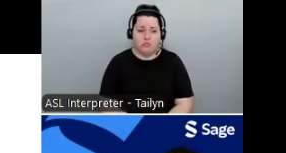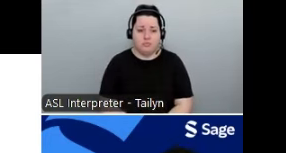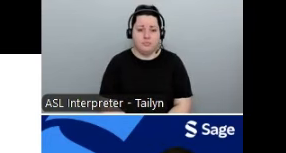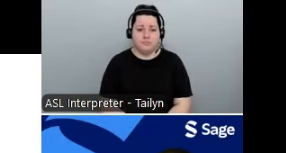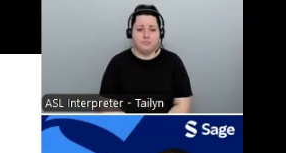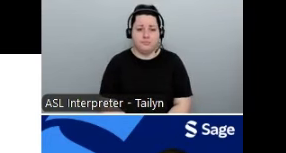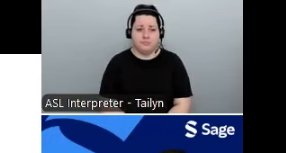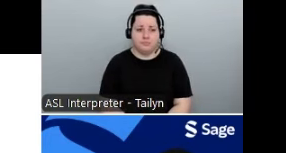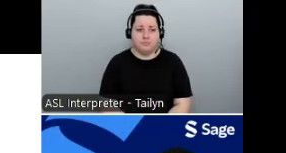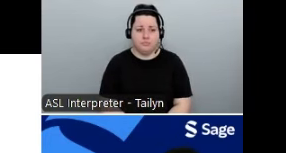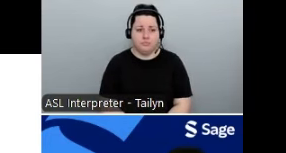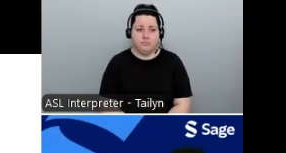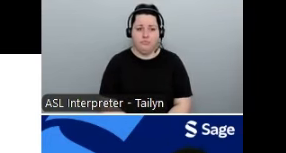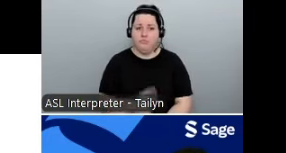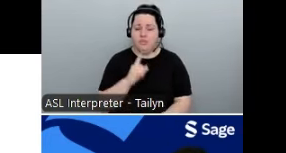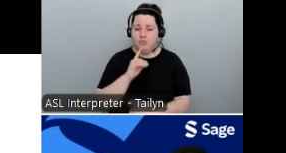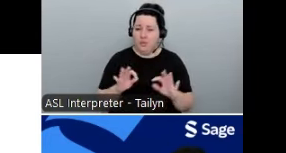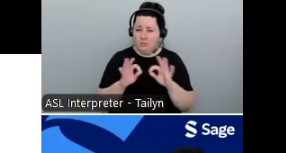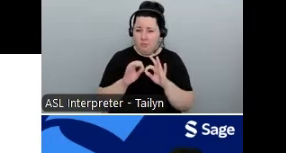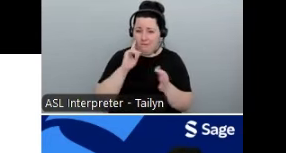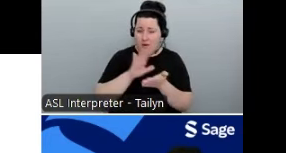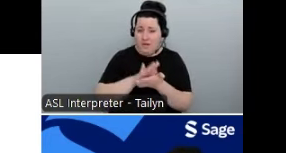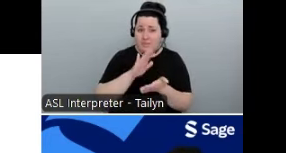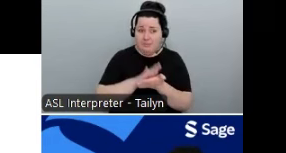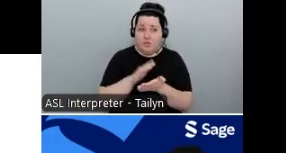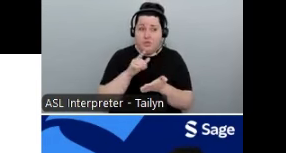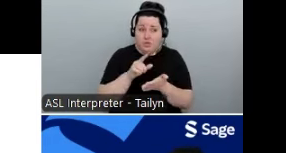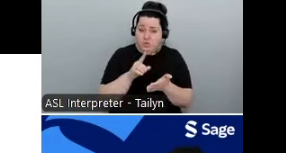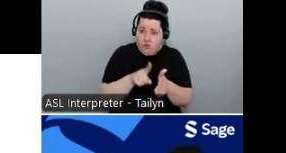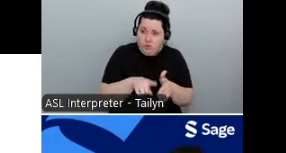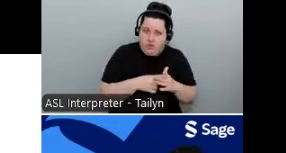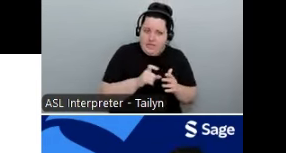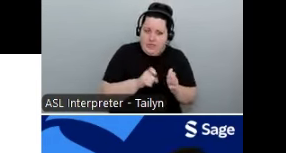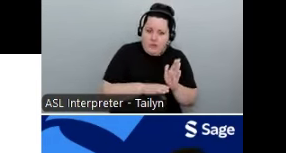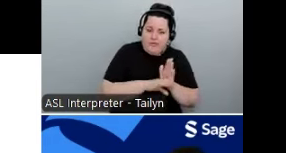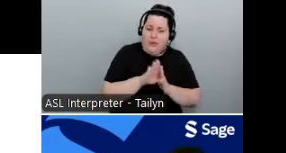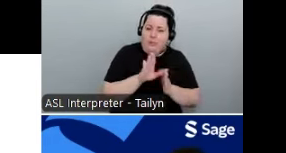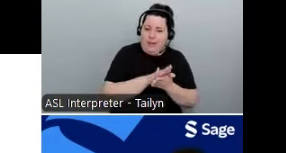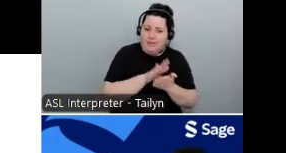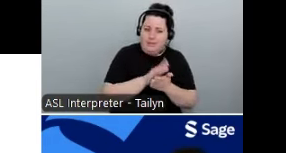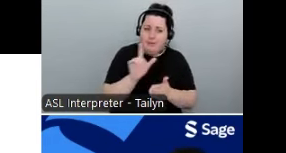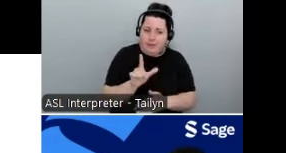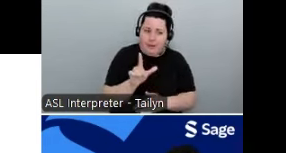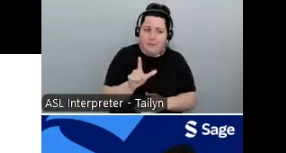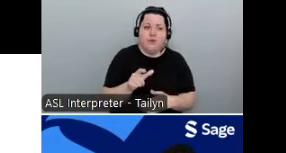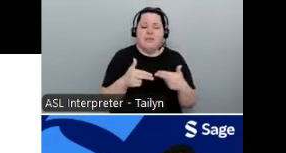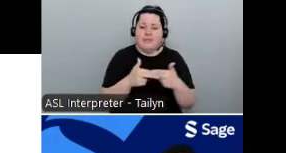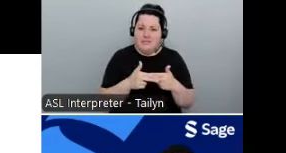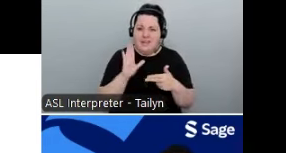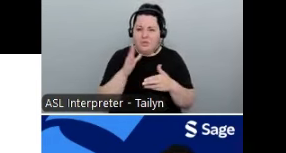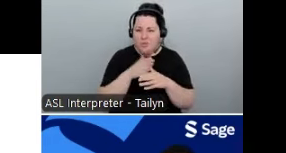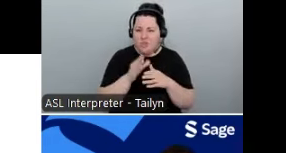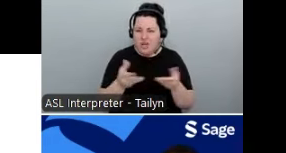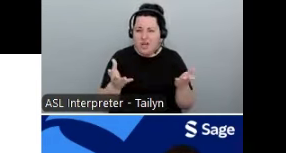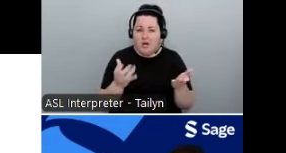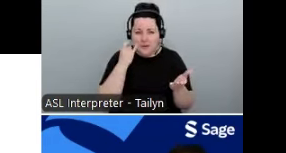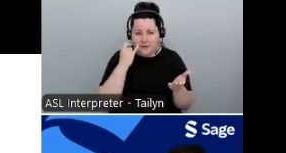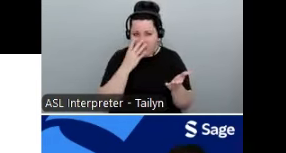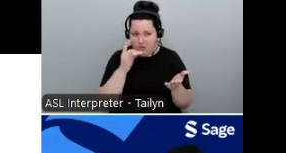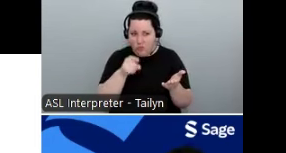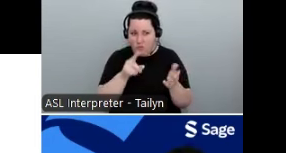It's important in academia, especially as you're getting started, to build out your academic library. We will share the slides here if you're interested in these specific